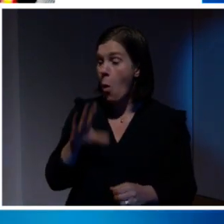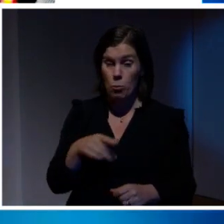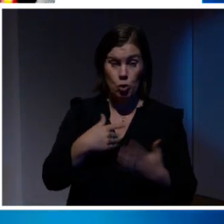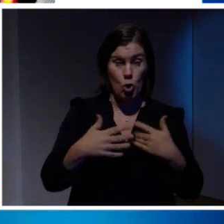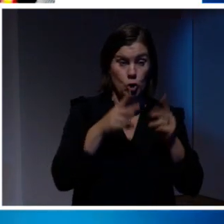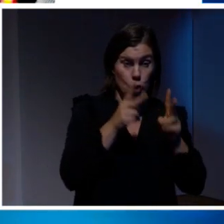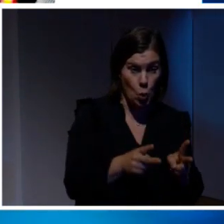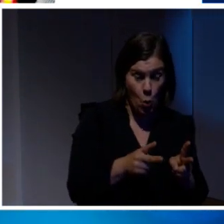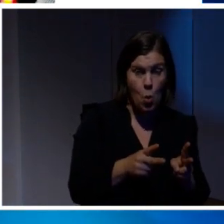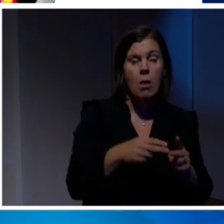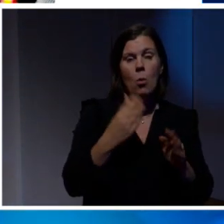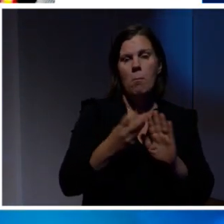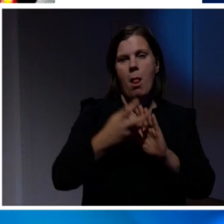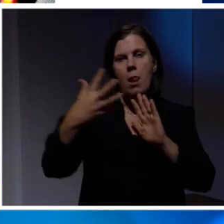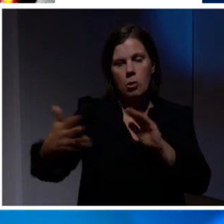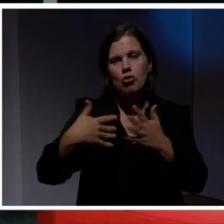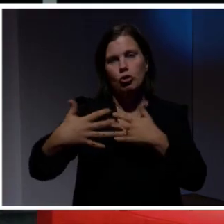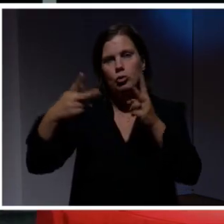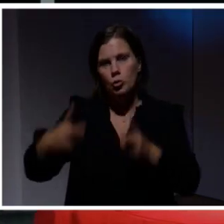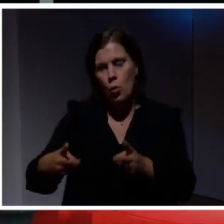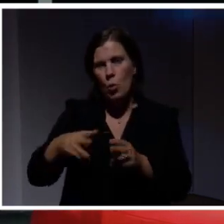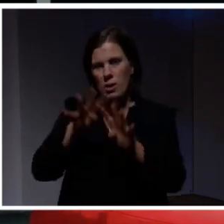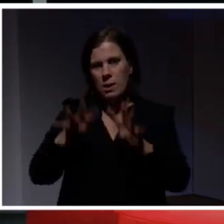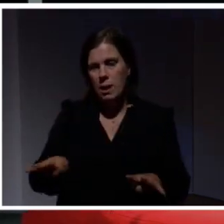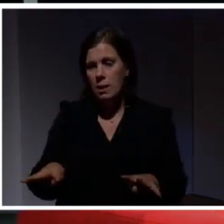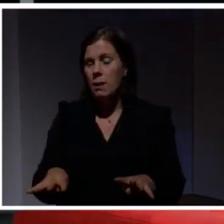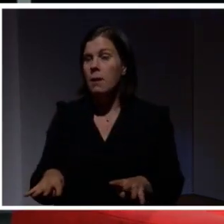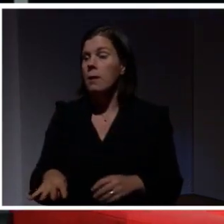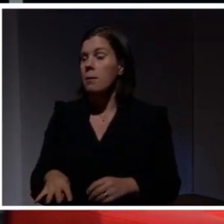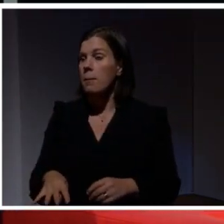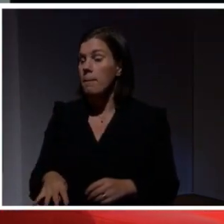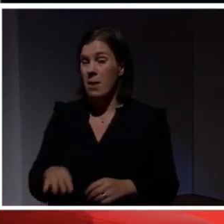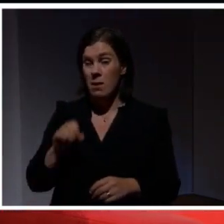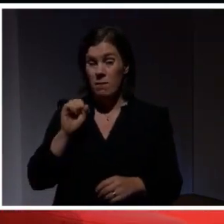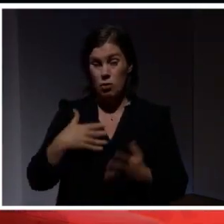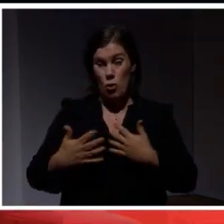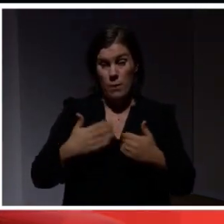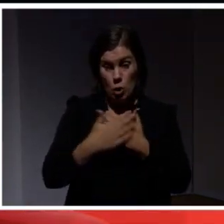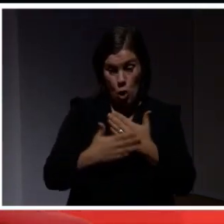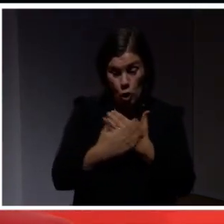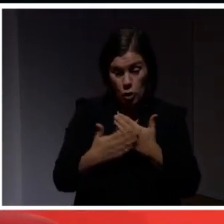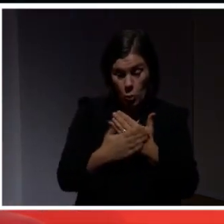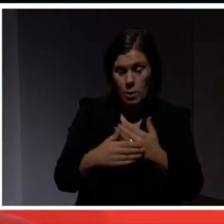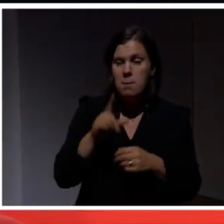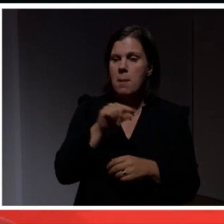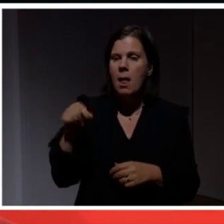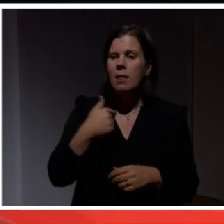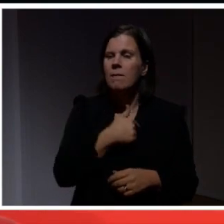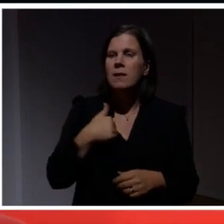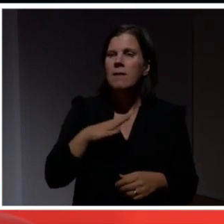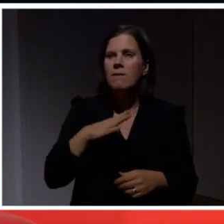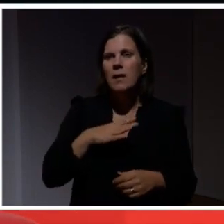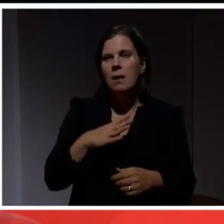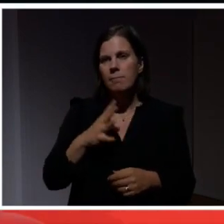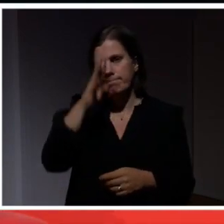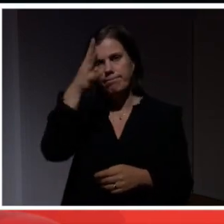this, then this will happen. Now, what we do like to do with computers is sometimes we want to create